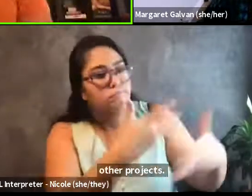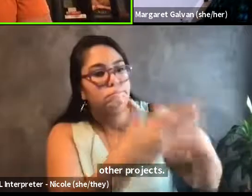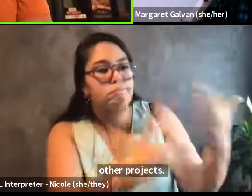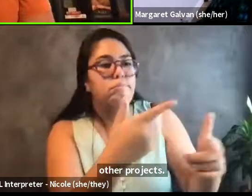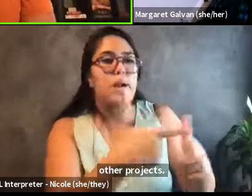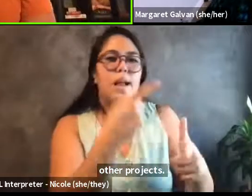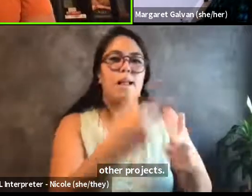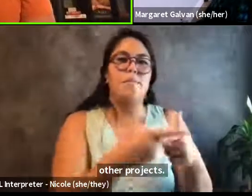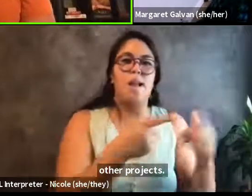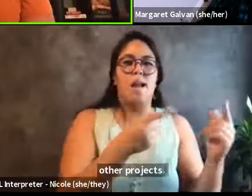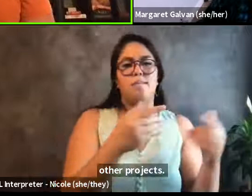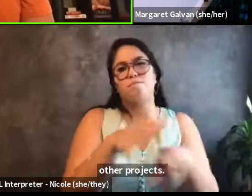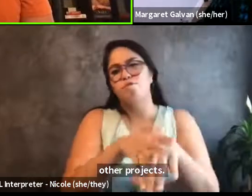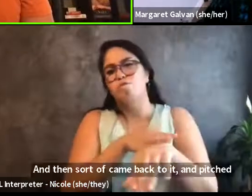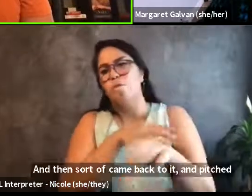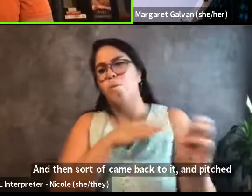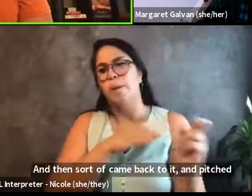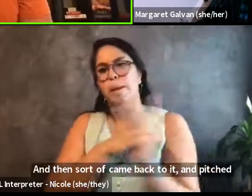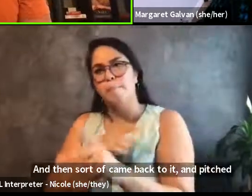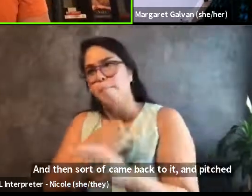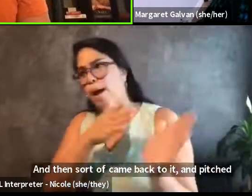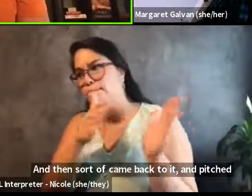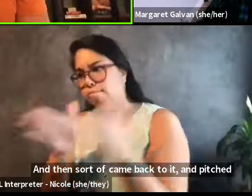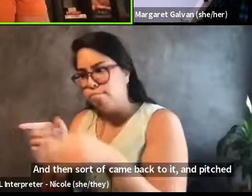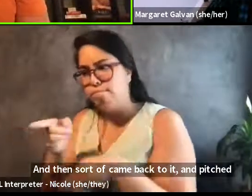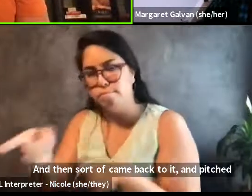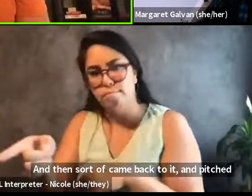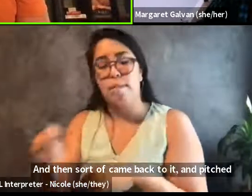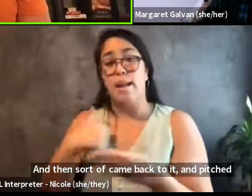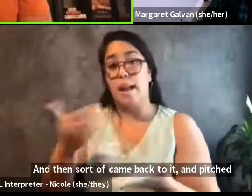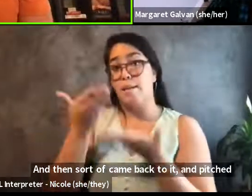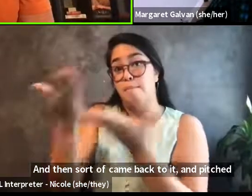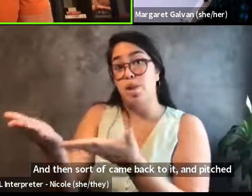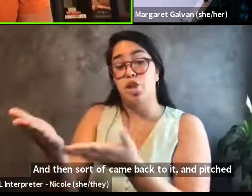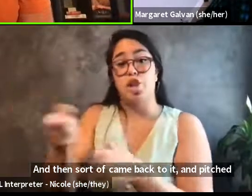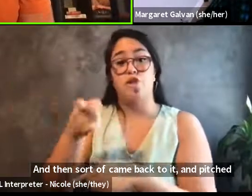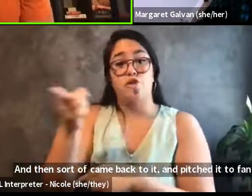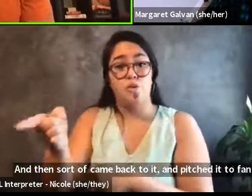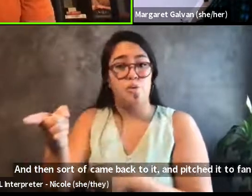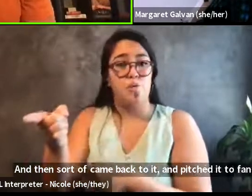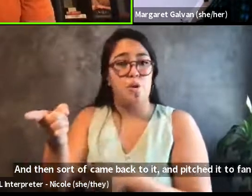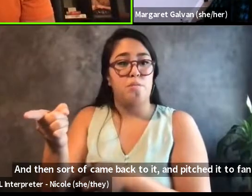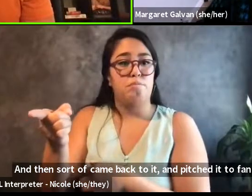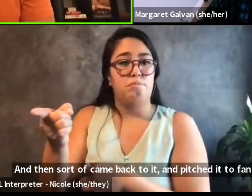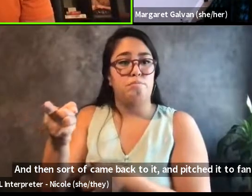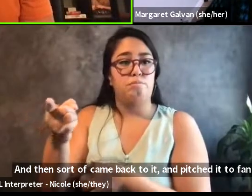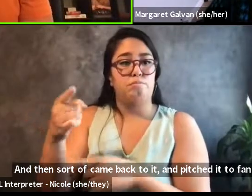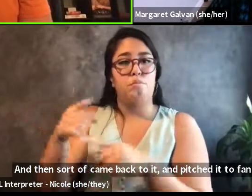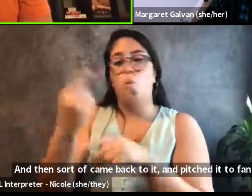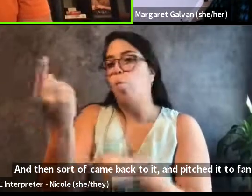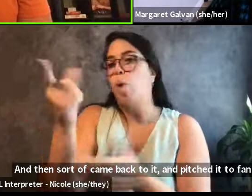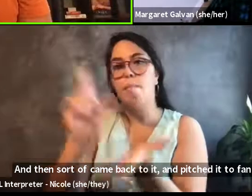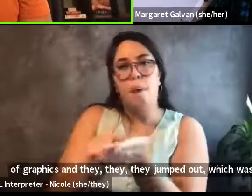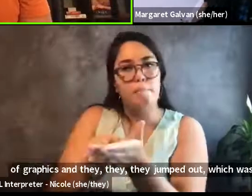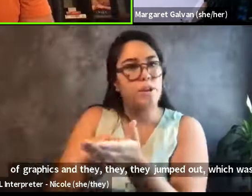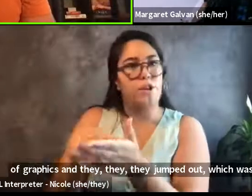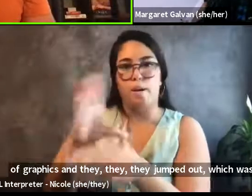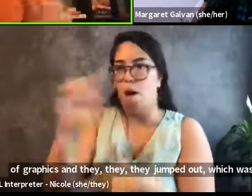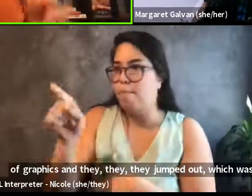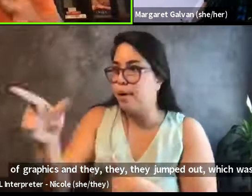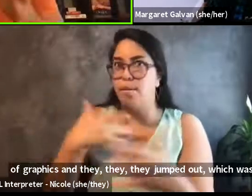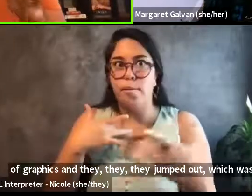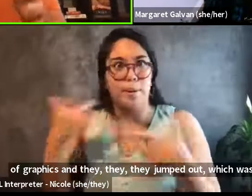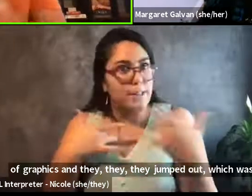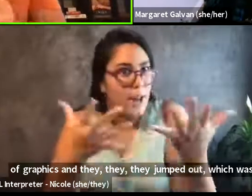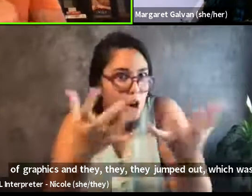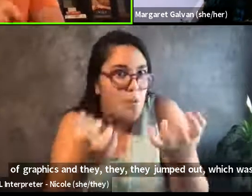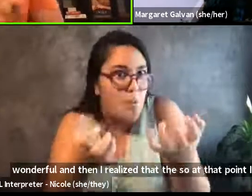um, uh, pitched it to Fantagraphics and they, they kind of, they jumped at it, which was wonderful. And then I realized,